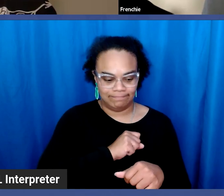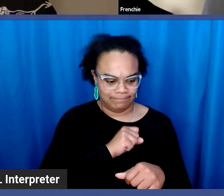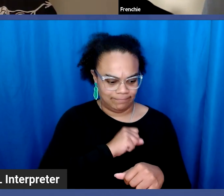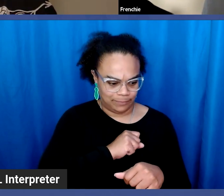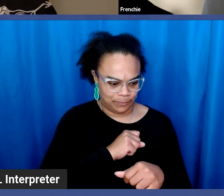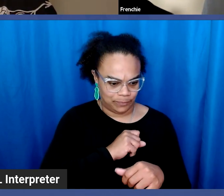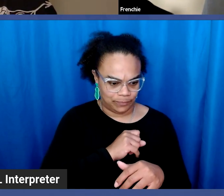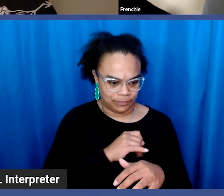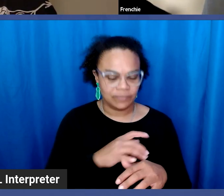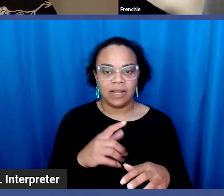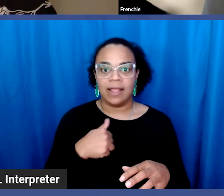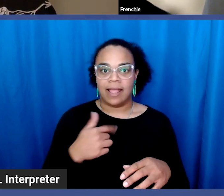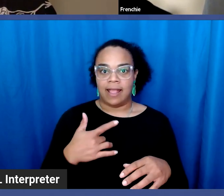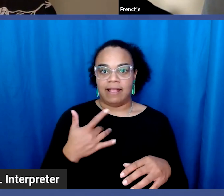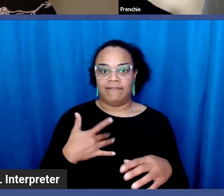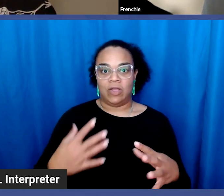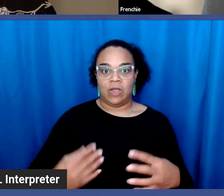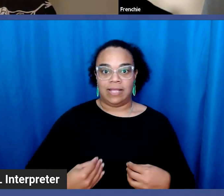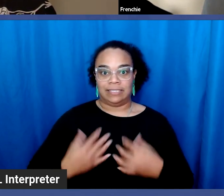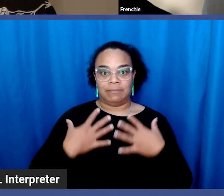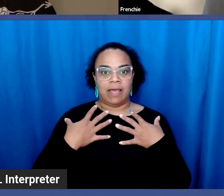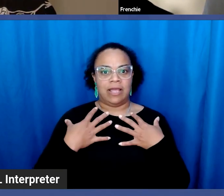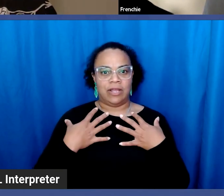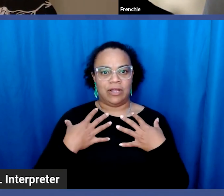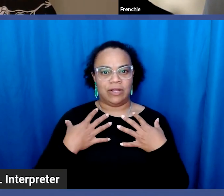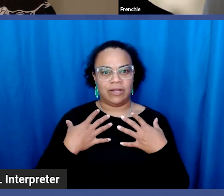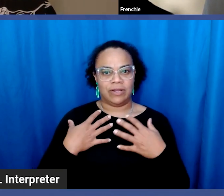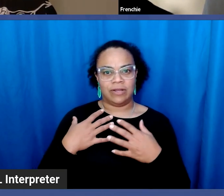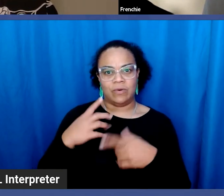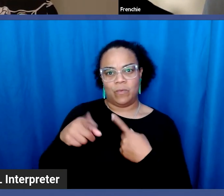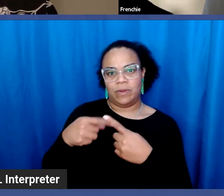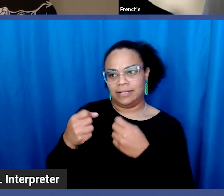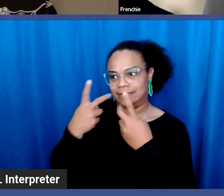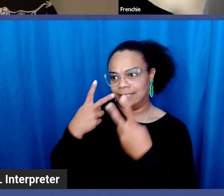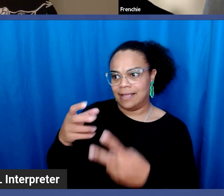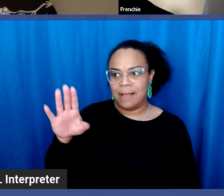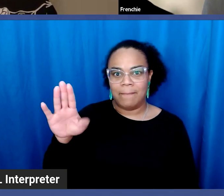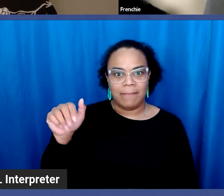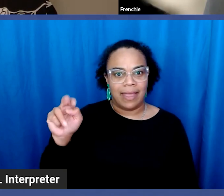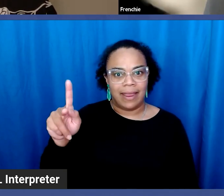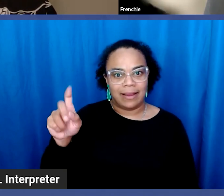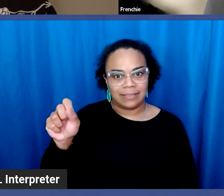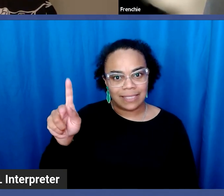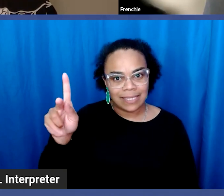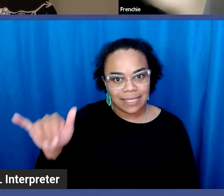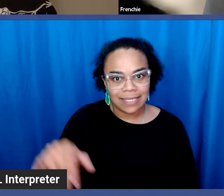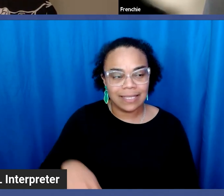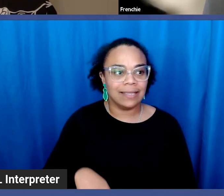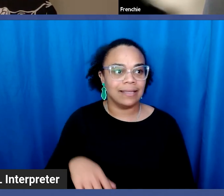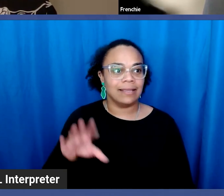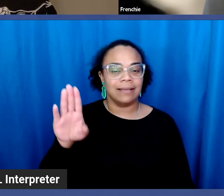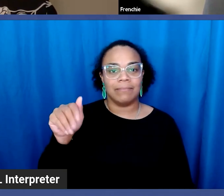I really am inspired by Banksy. I'm inspired by Basquiat and